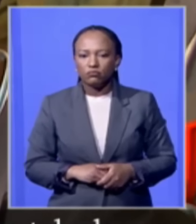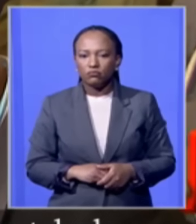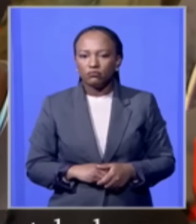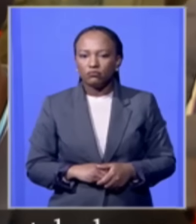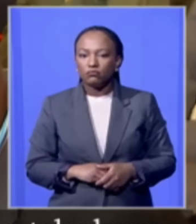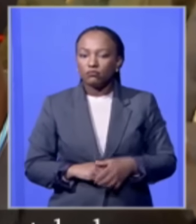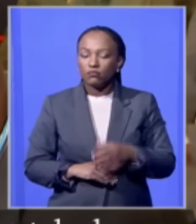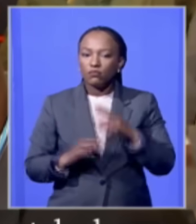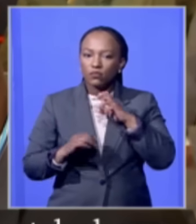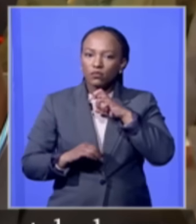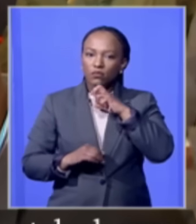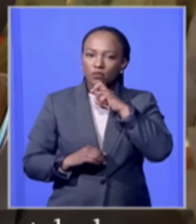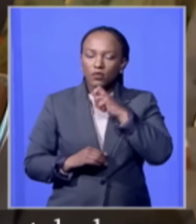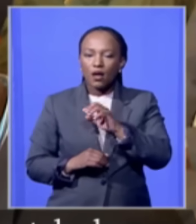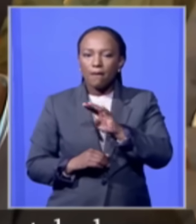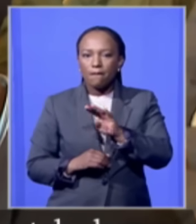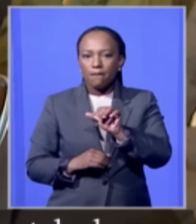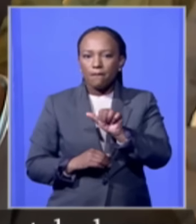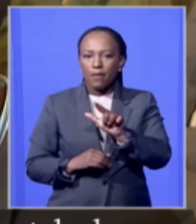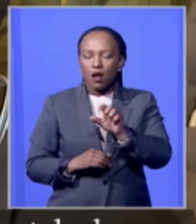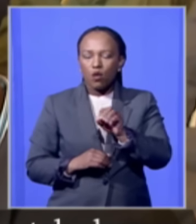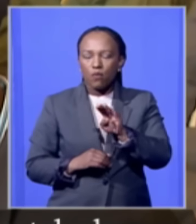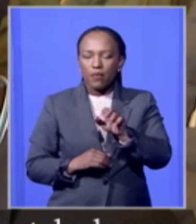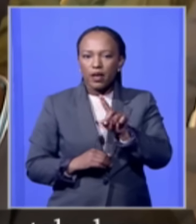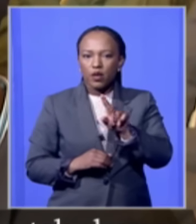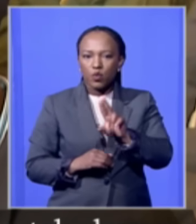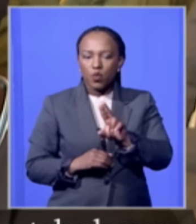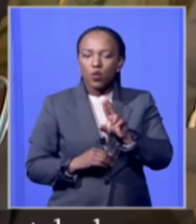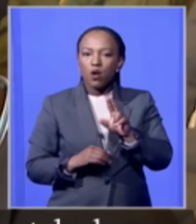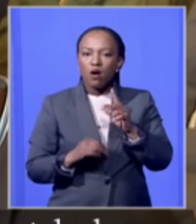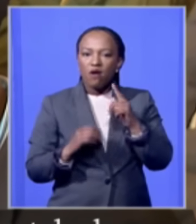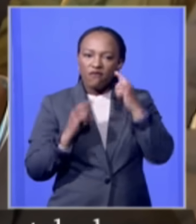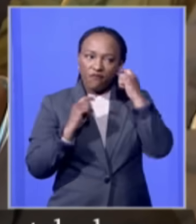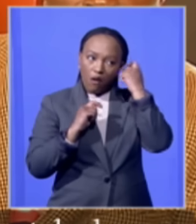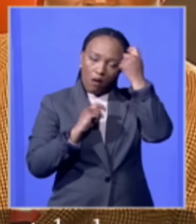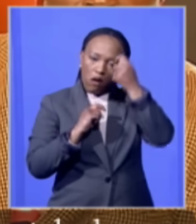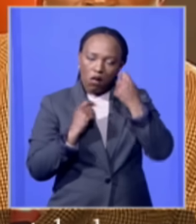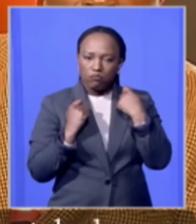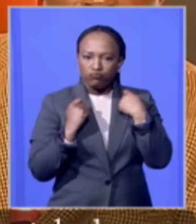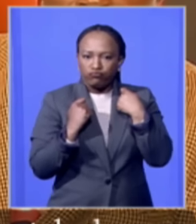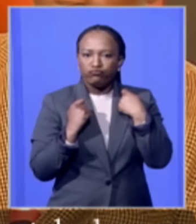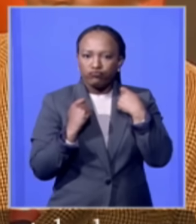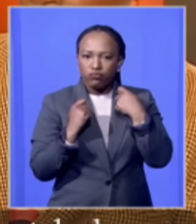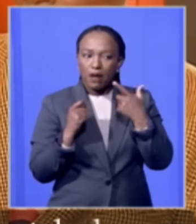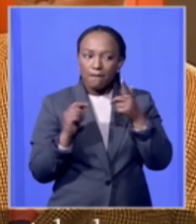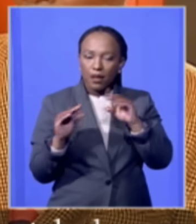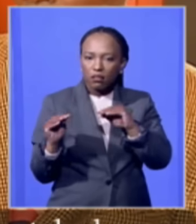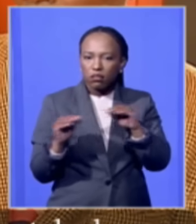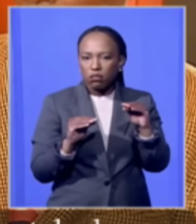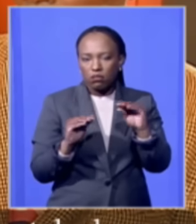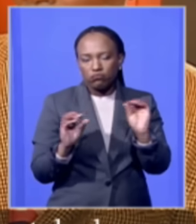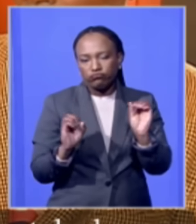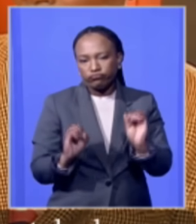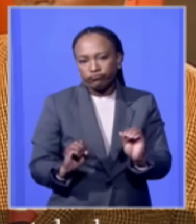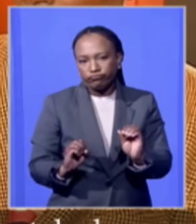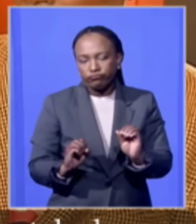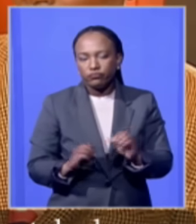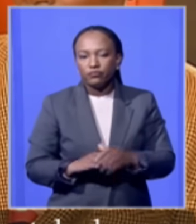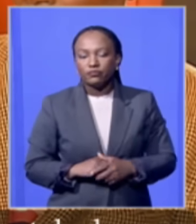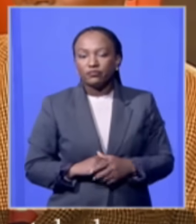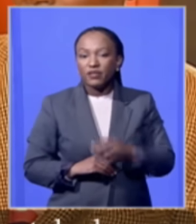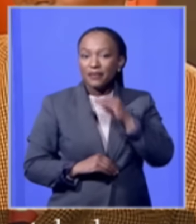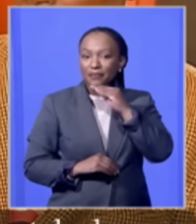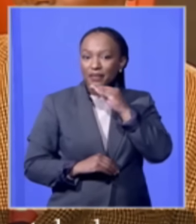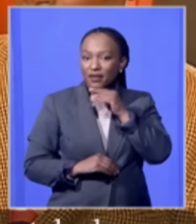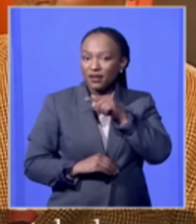bja Balobedu le ka se tlhotlhe sephetho sa go fega ga dikoma morago ga sephetho seo se tšerego ke komiti ya porofense ya dikoma. Se se tla